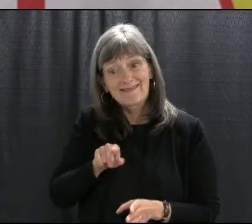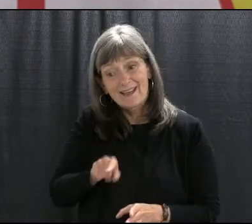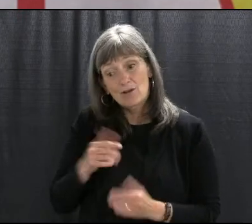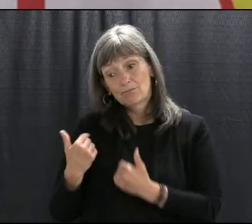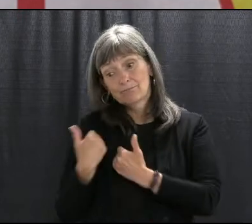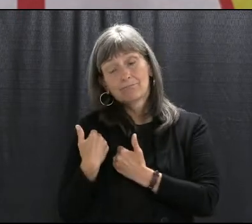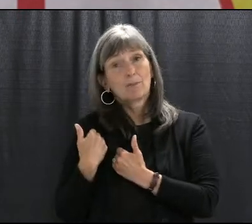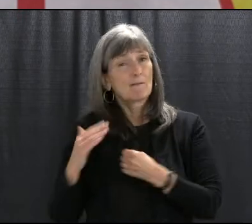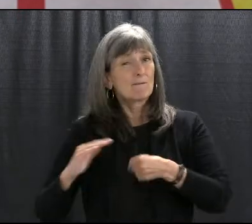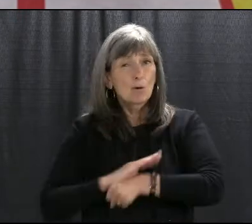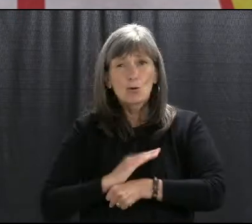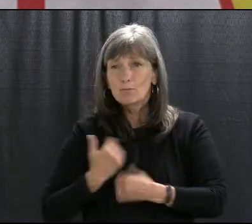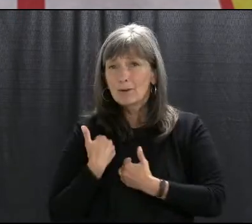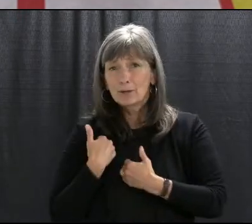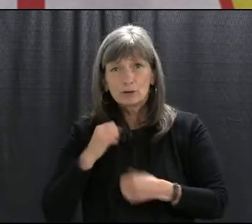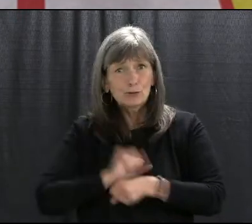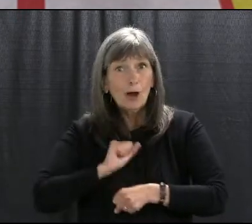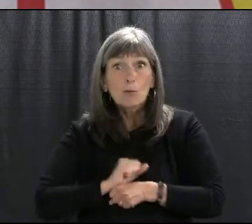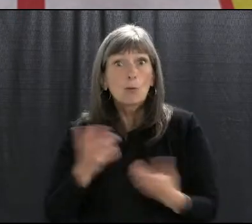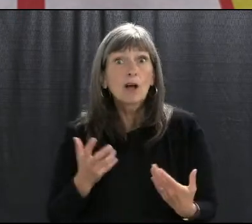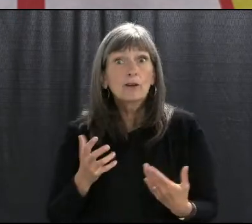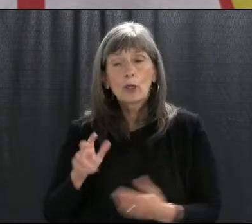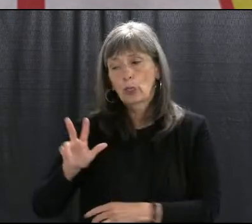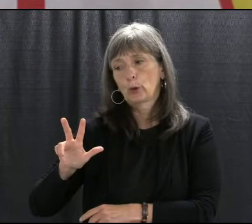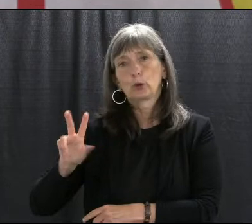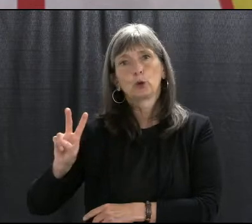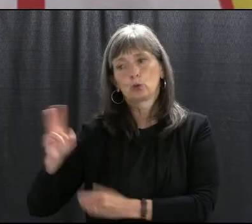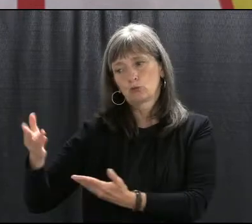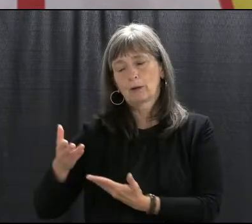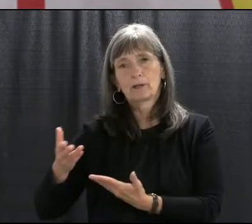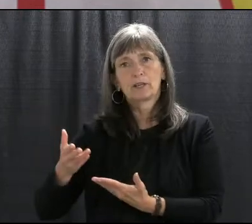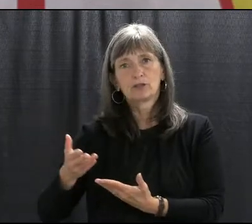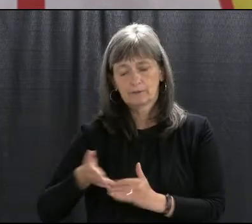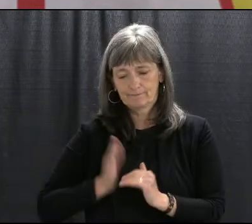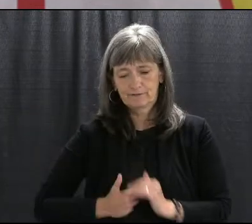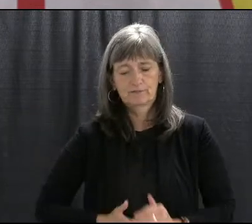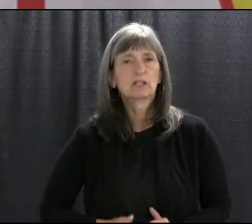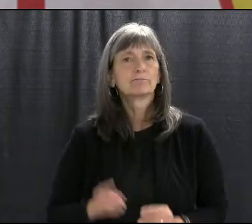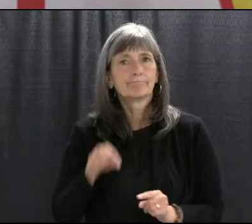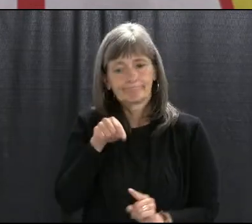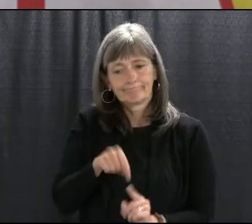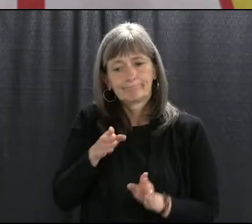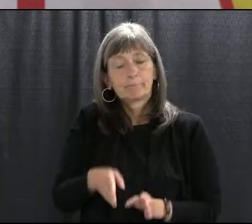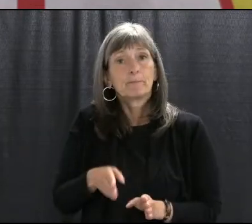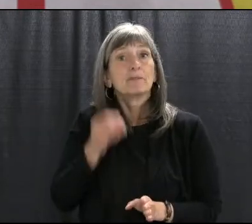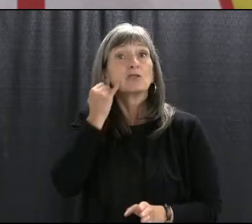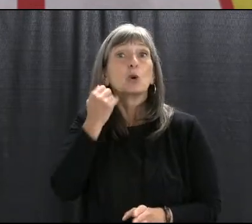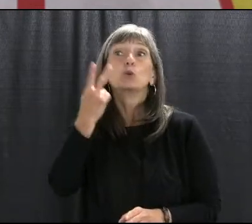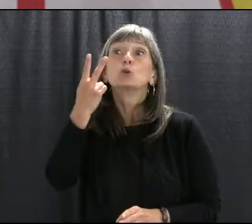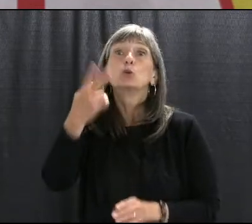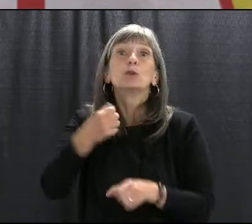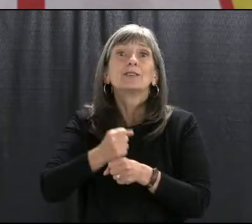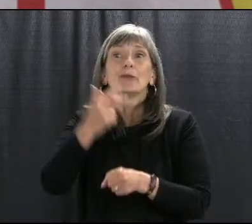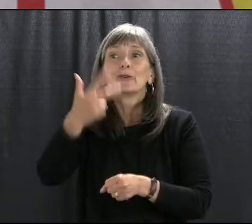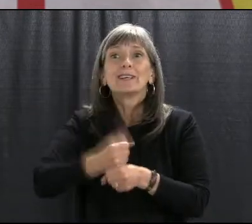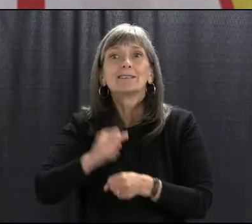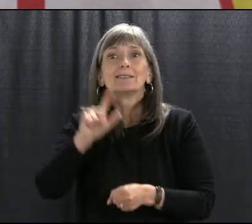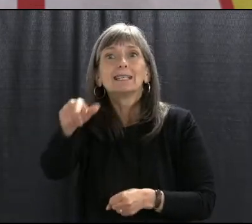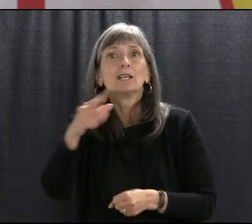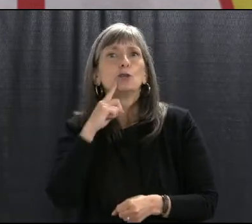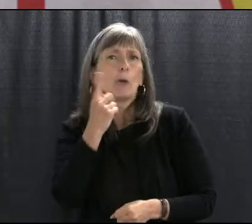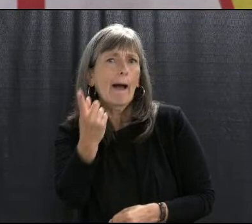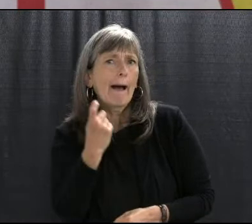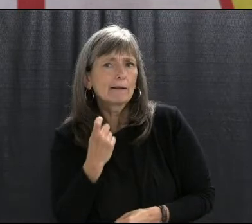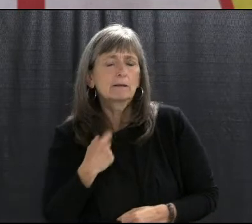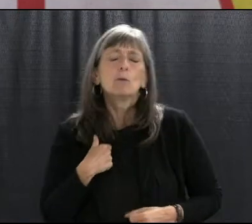32 recommendations, so that 2 years or 3 years from now, somebody doesn't look at us and say, well, what happened to the 32 recommendations? So